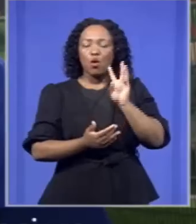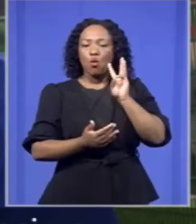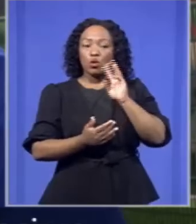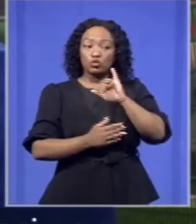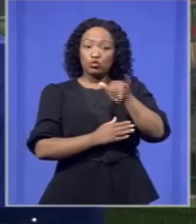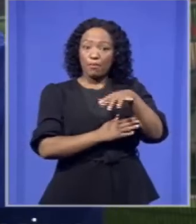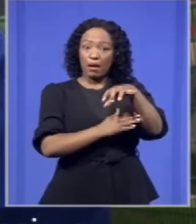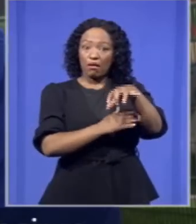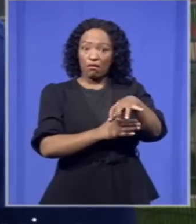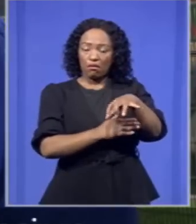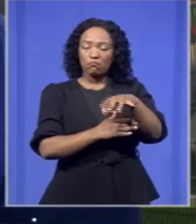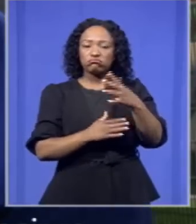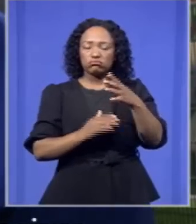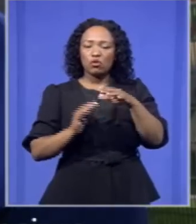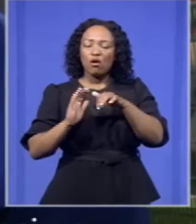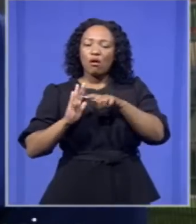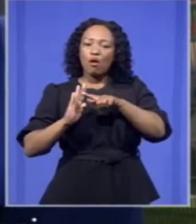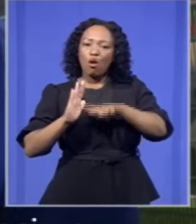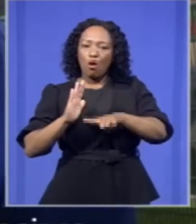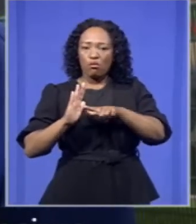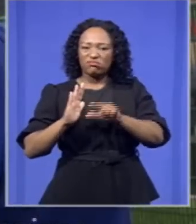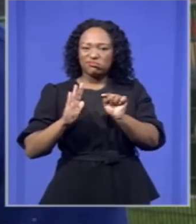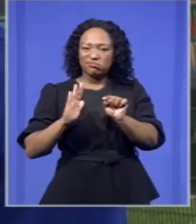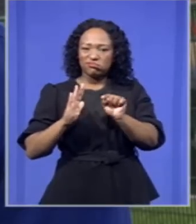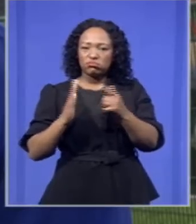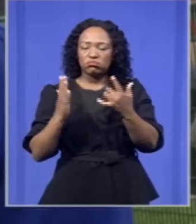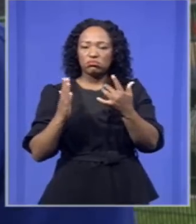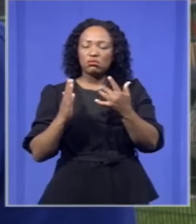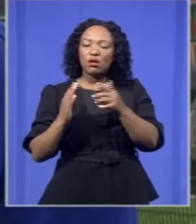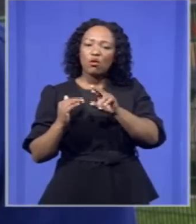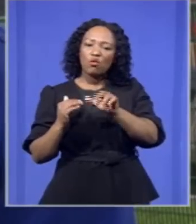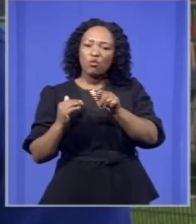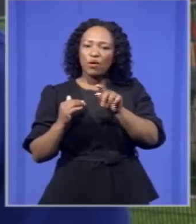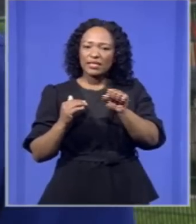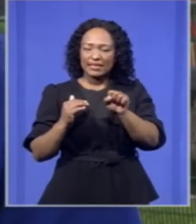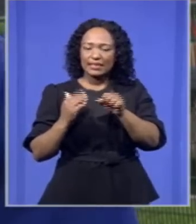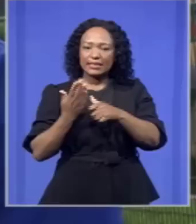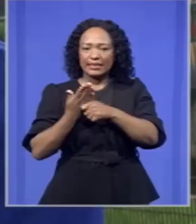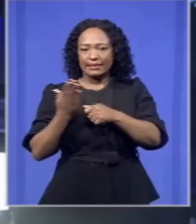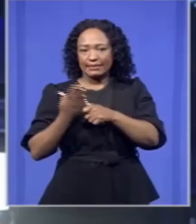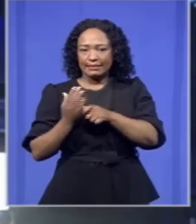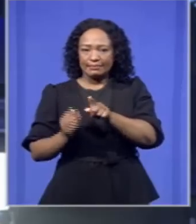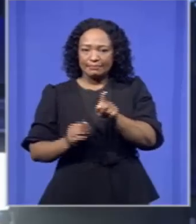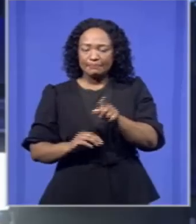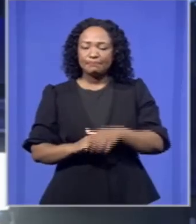the lowest in terms of rates and taxes.